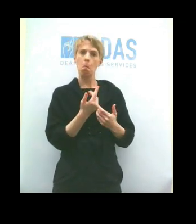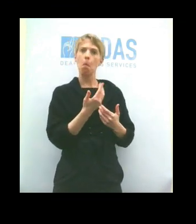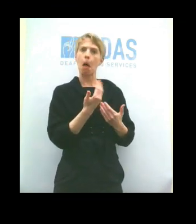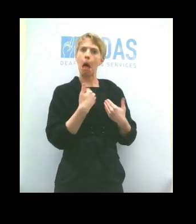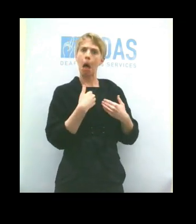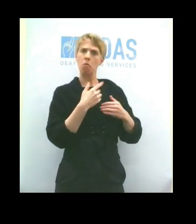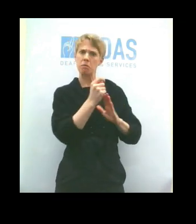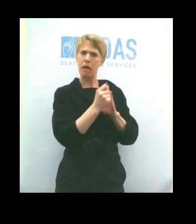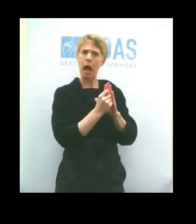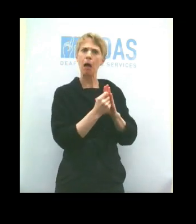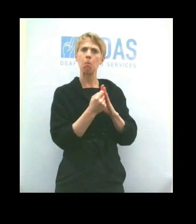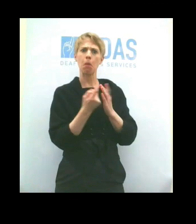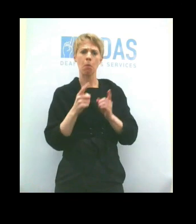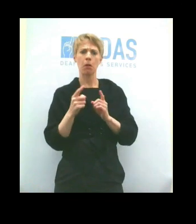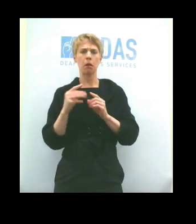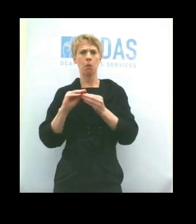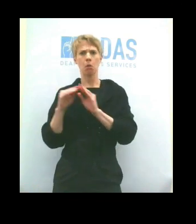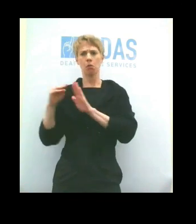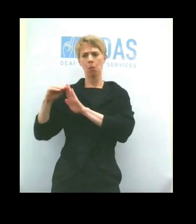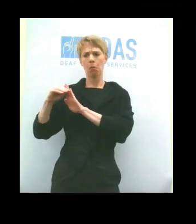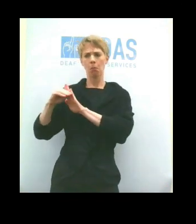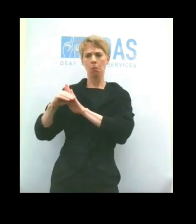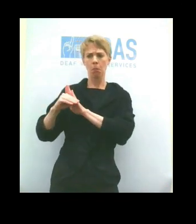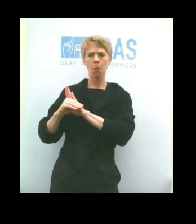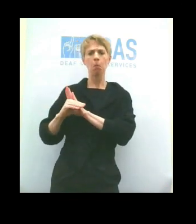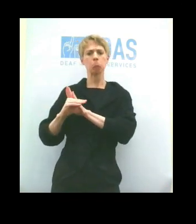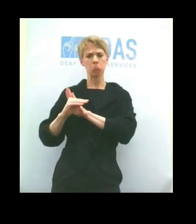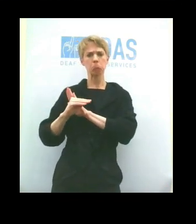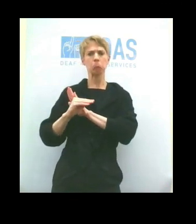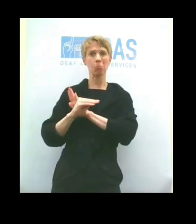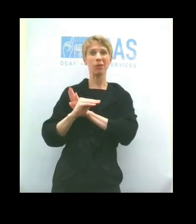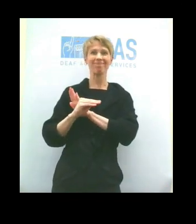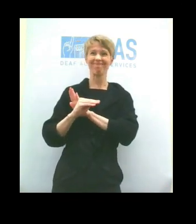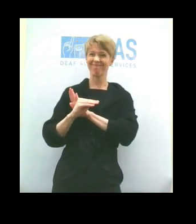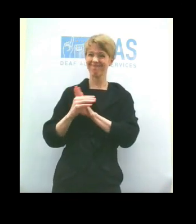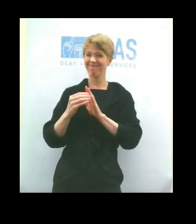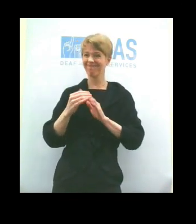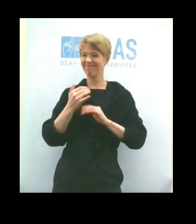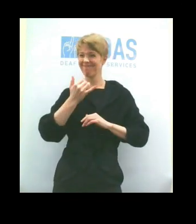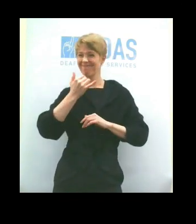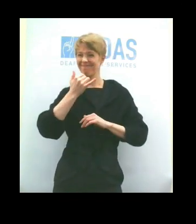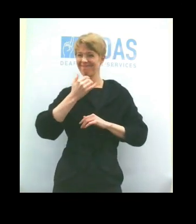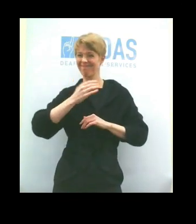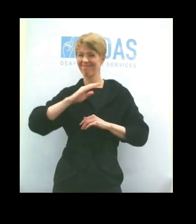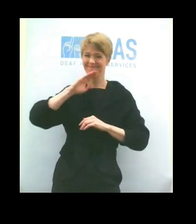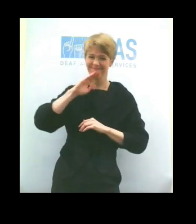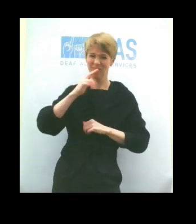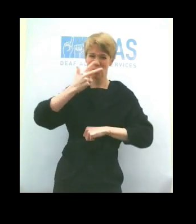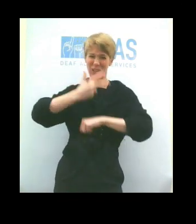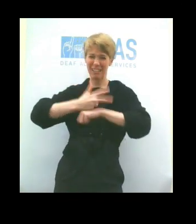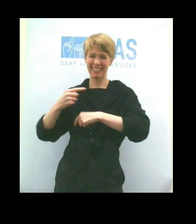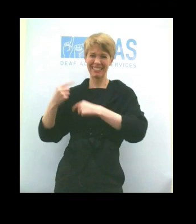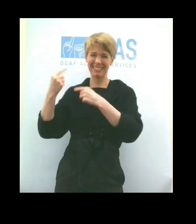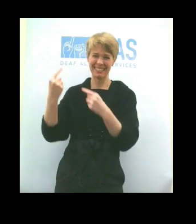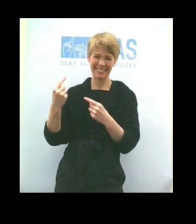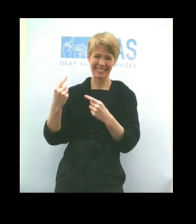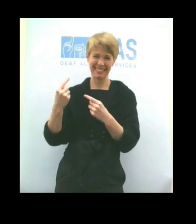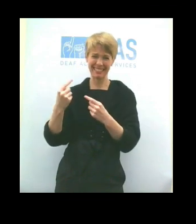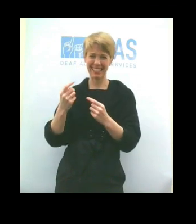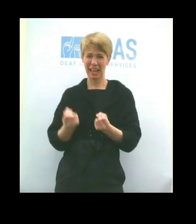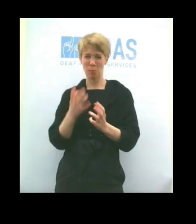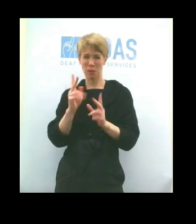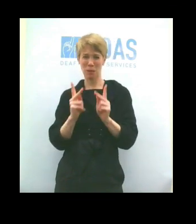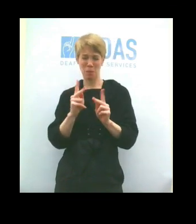continuing on a nice decline. But in fact, for the last 3 days, we've actually seen increases in